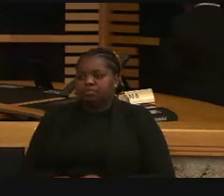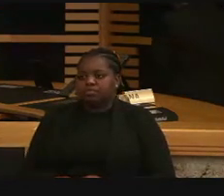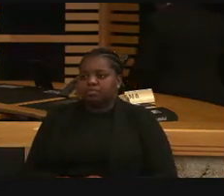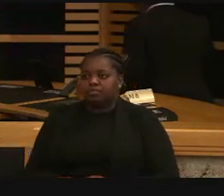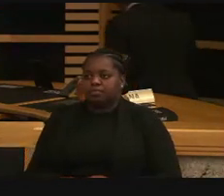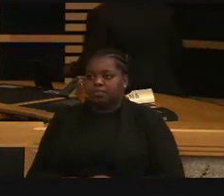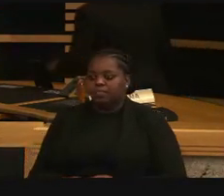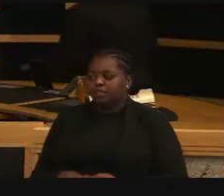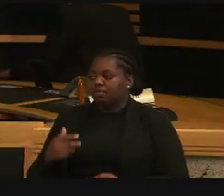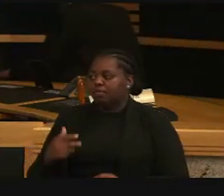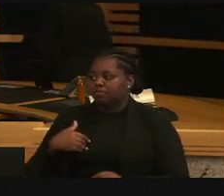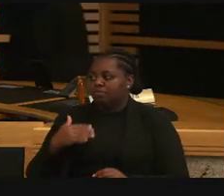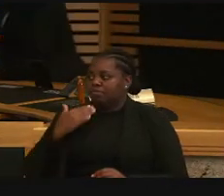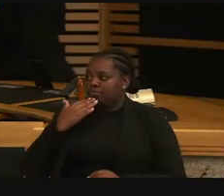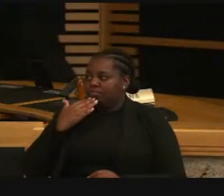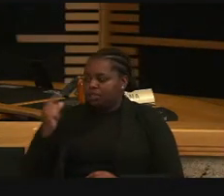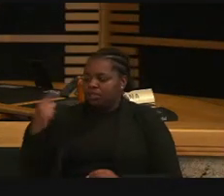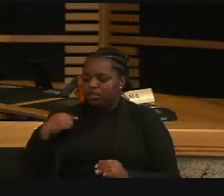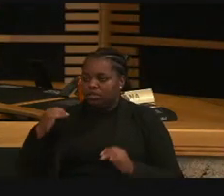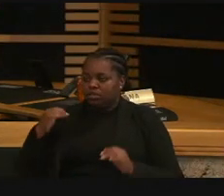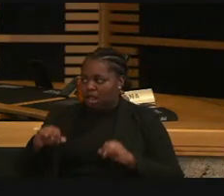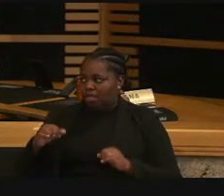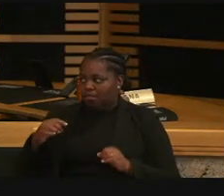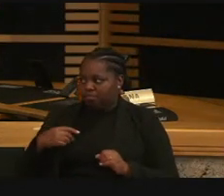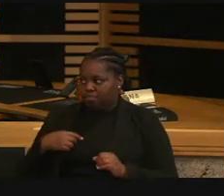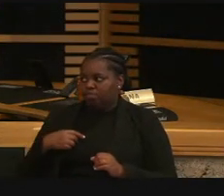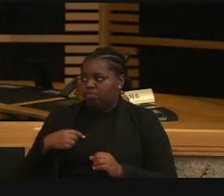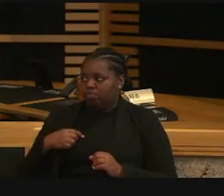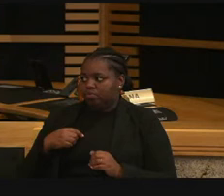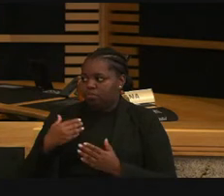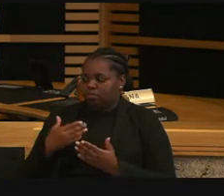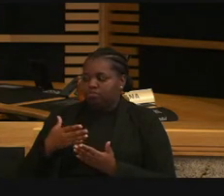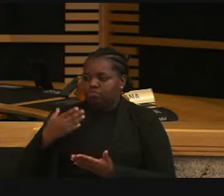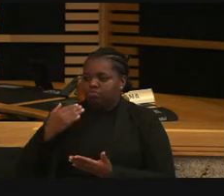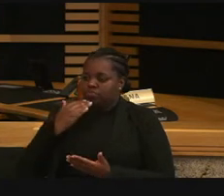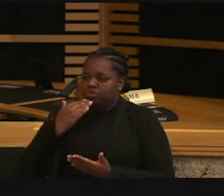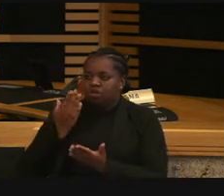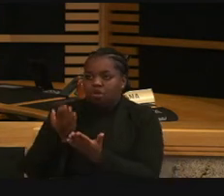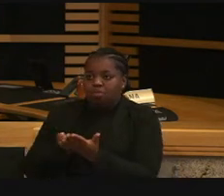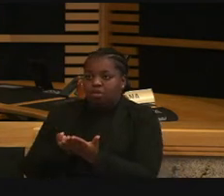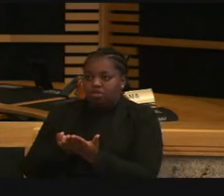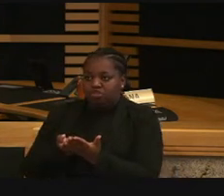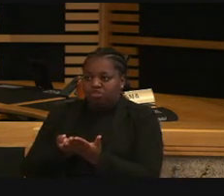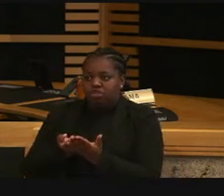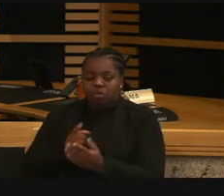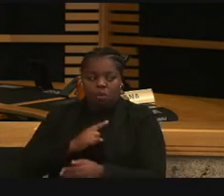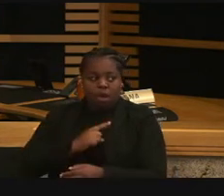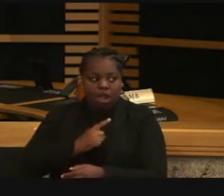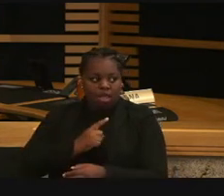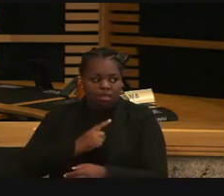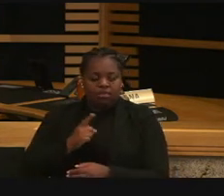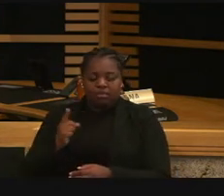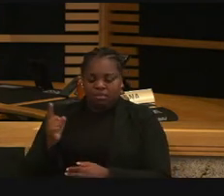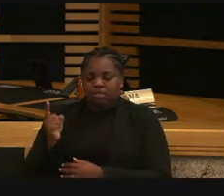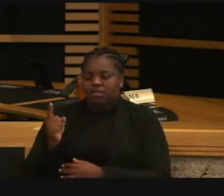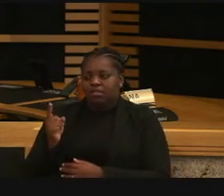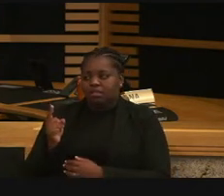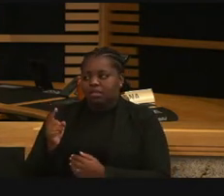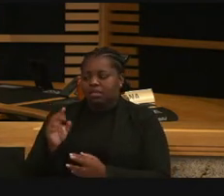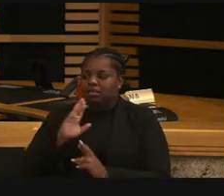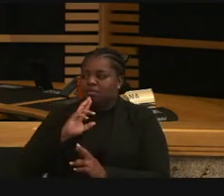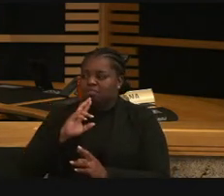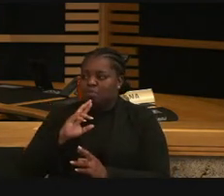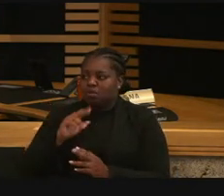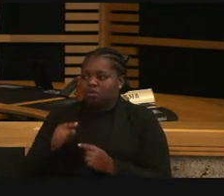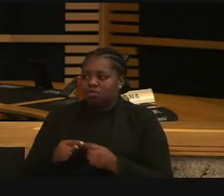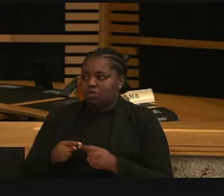And ndizawucela ke undivumele ndileqe phaa kwi-recommendations ngenxa yobude nje kwe-report,